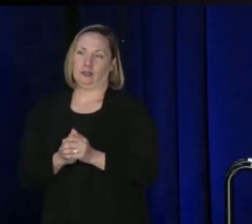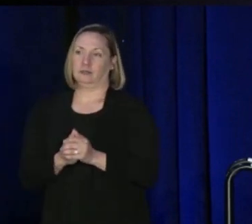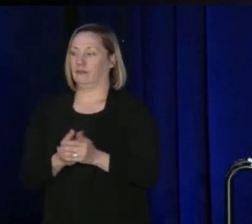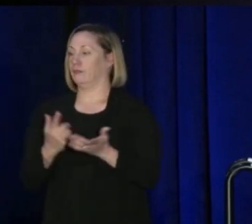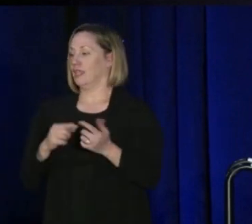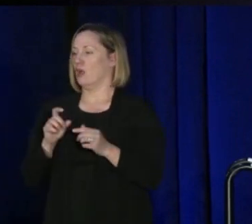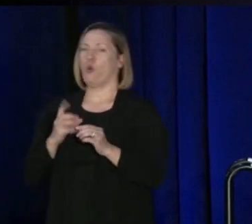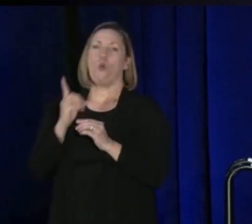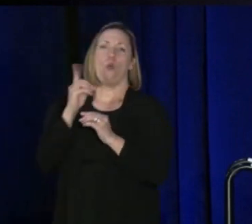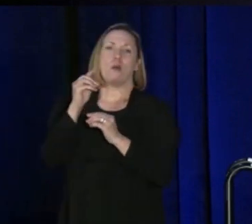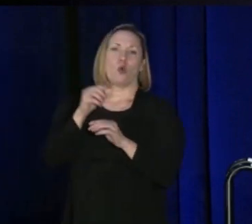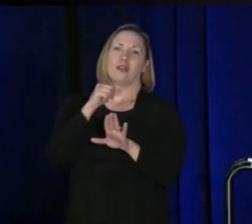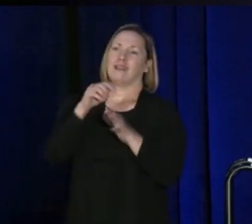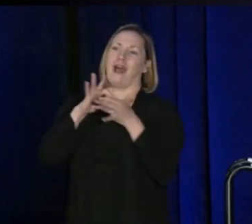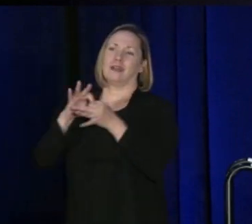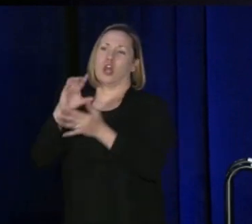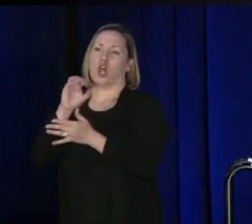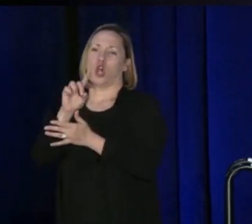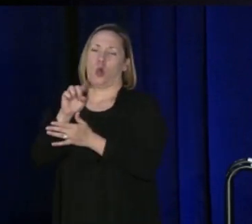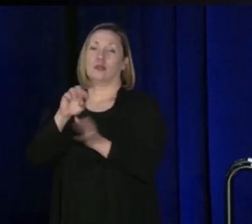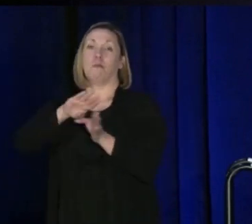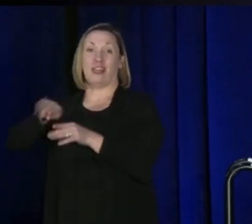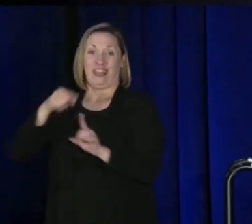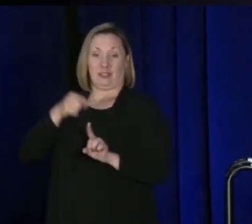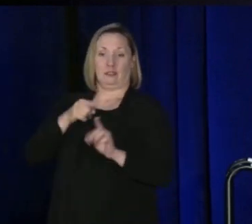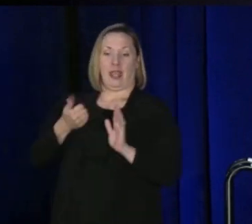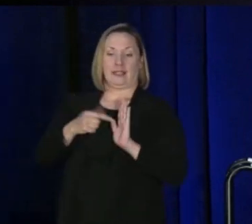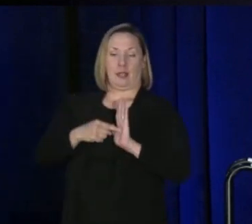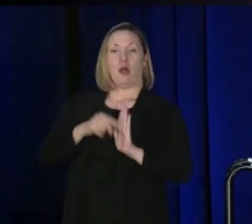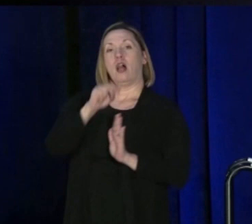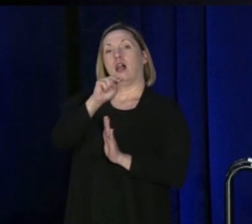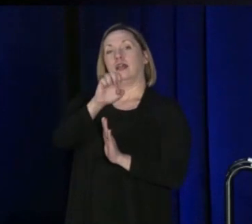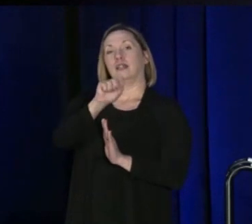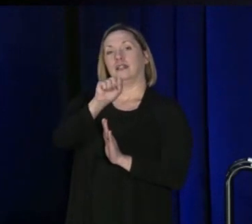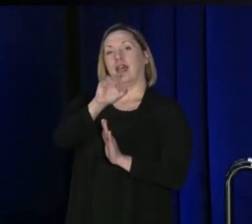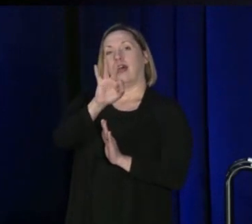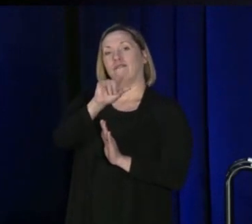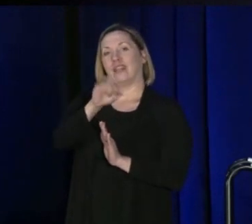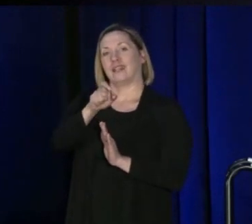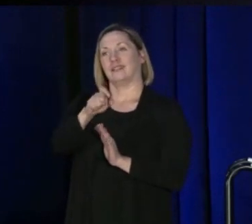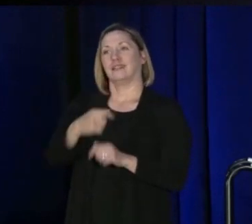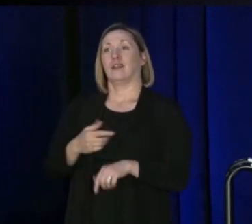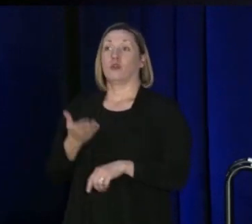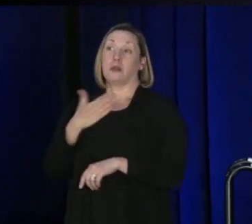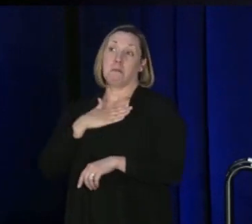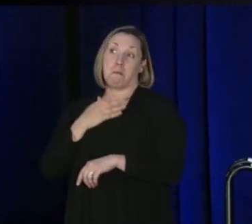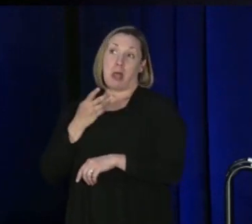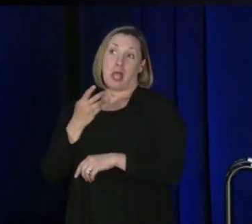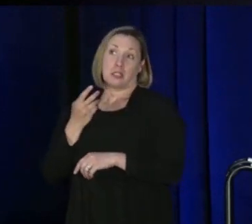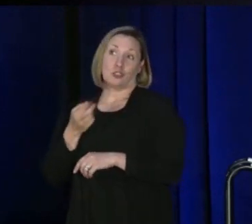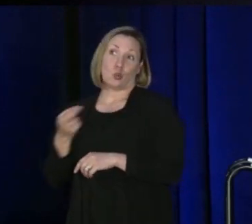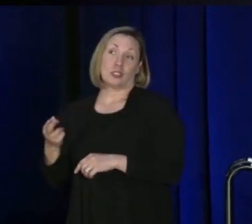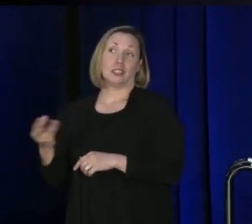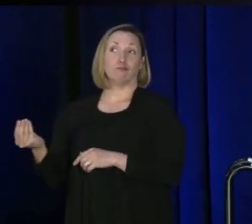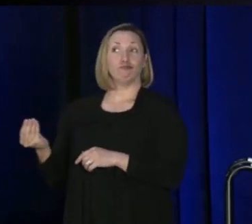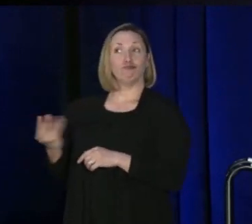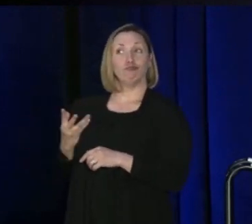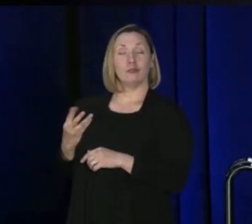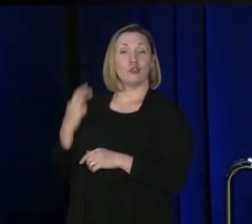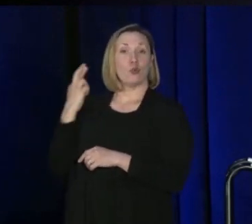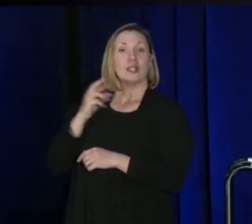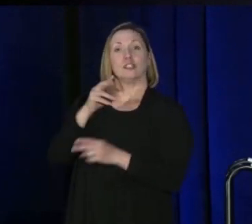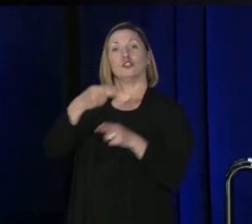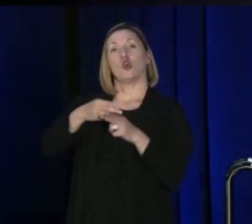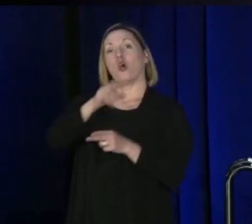non-code example is Netflix. According to my sources, and I've been debating on this, according to my sources, the reason it's called Netflix is